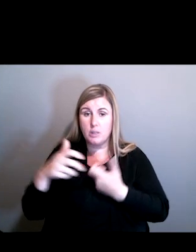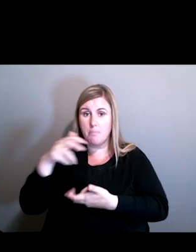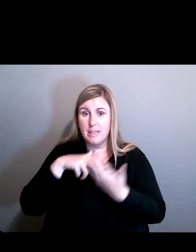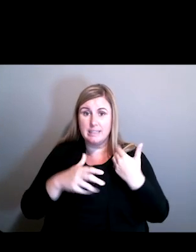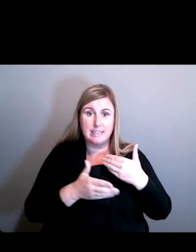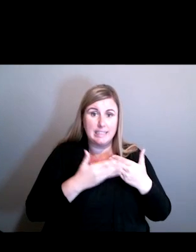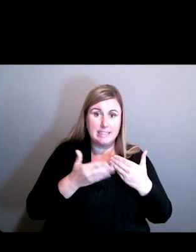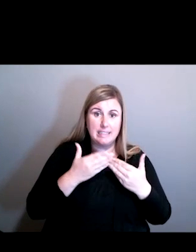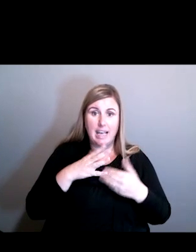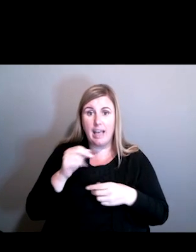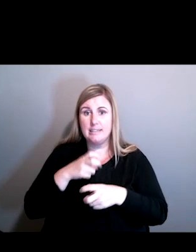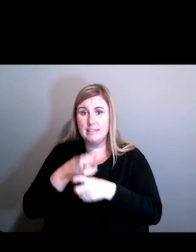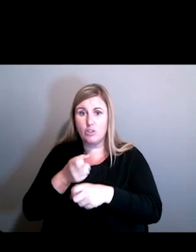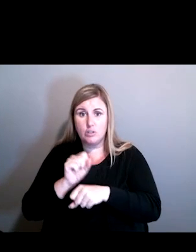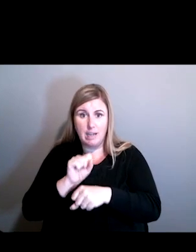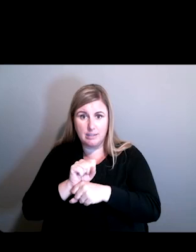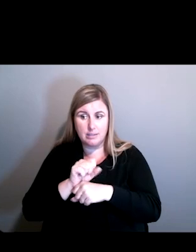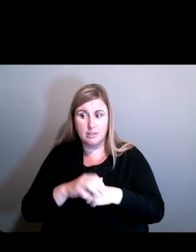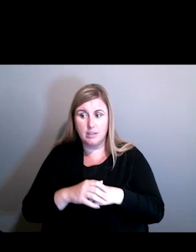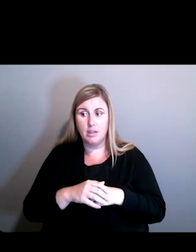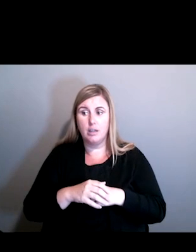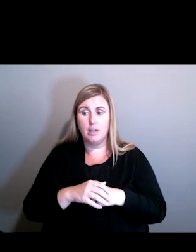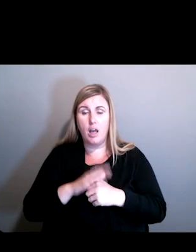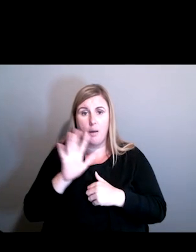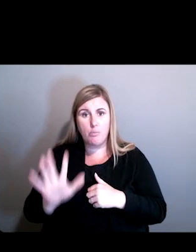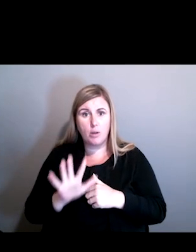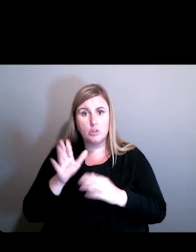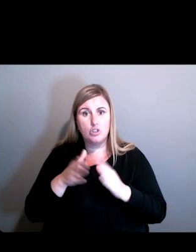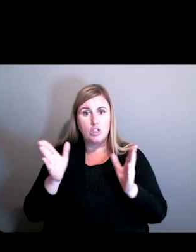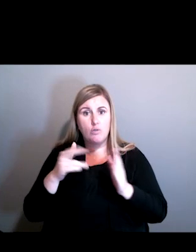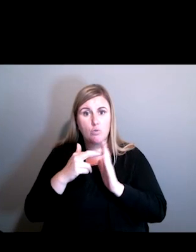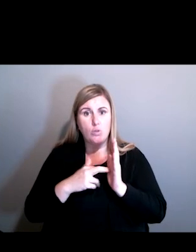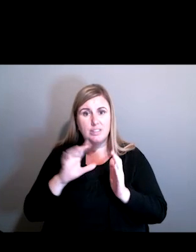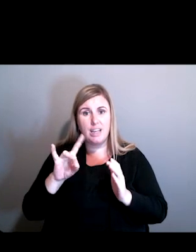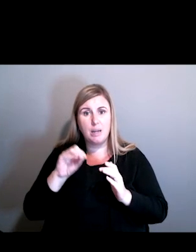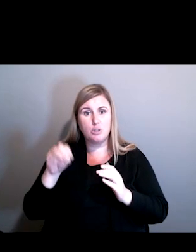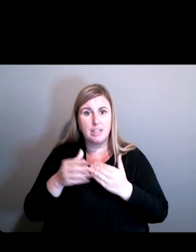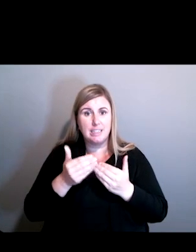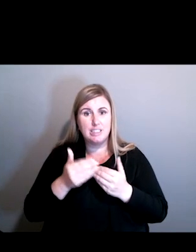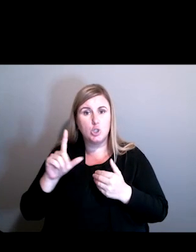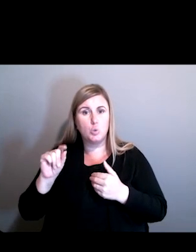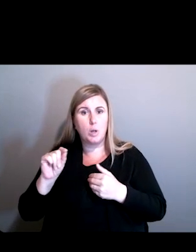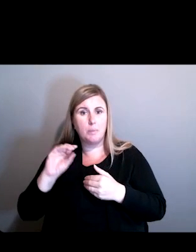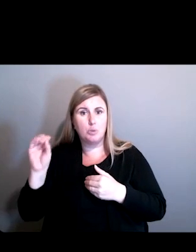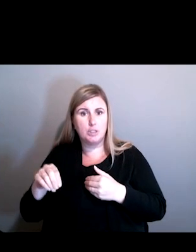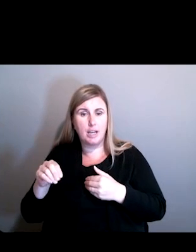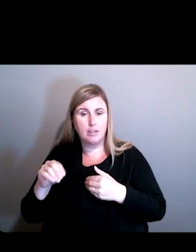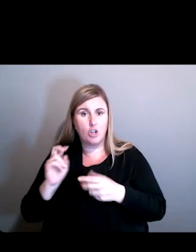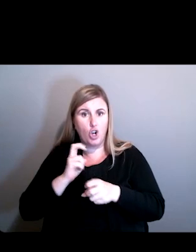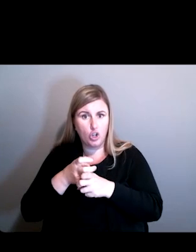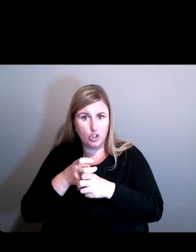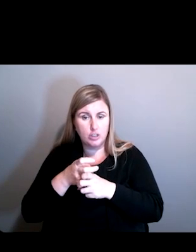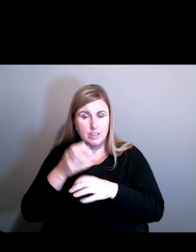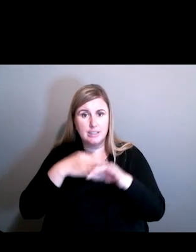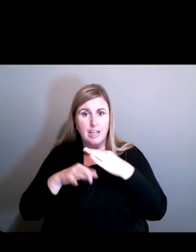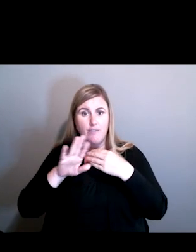in easy and hard tasks. So approximately general rule of thumb is 80% easy, 20% a